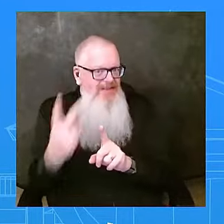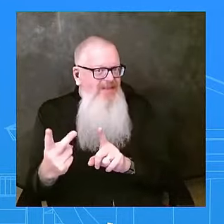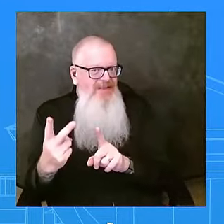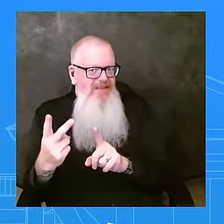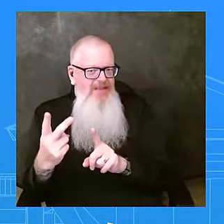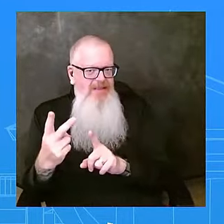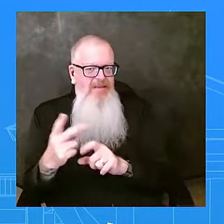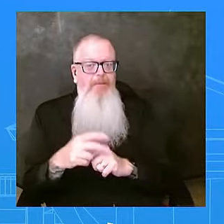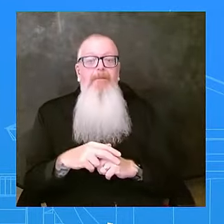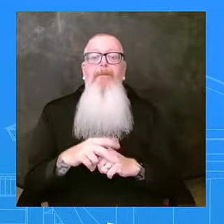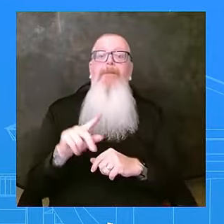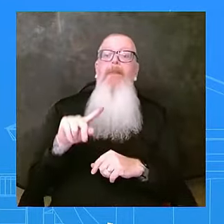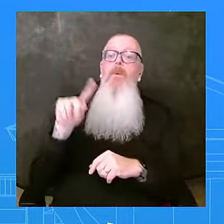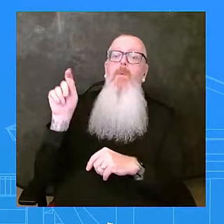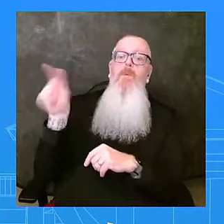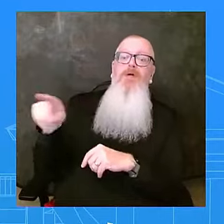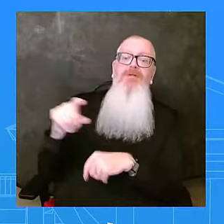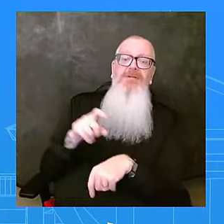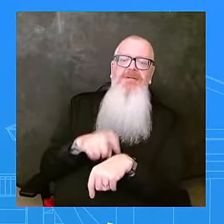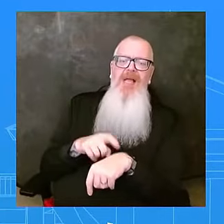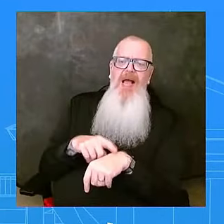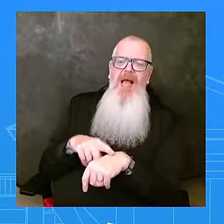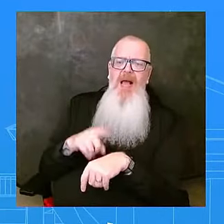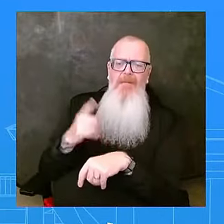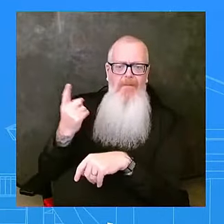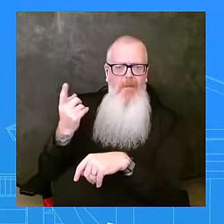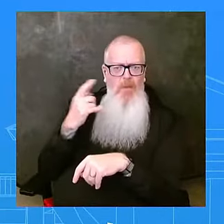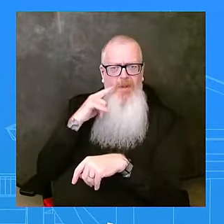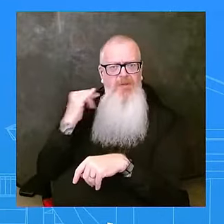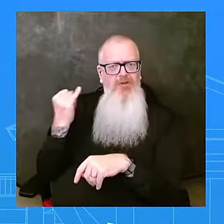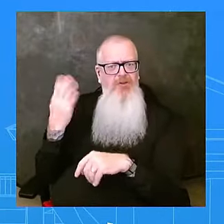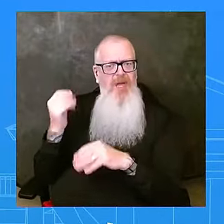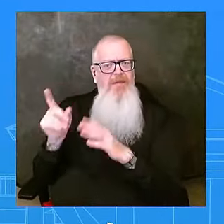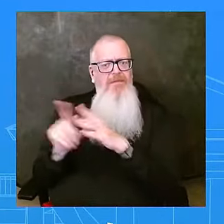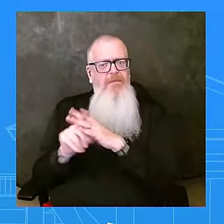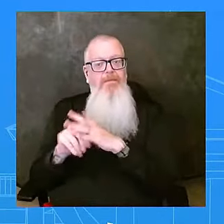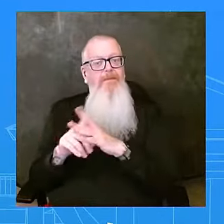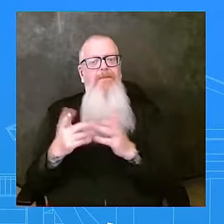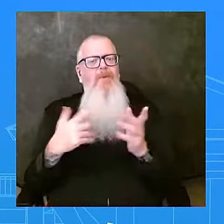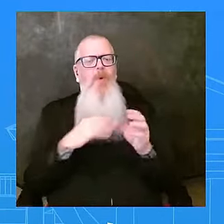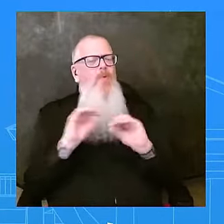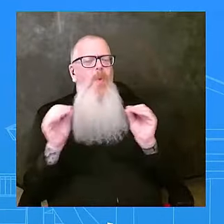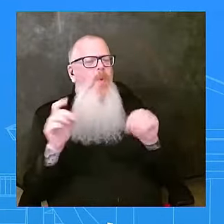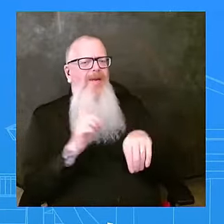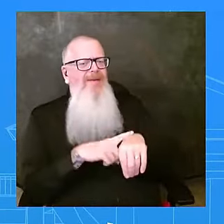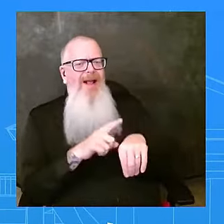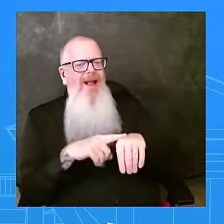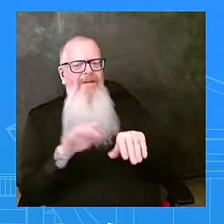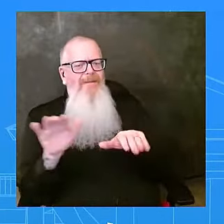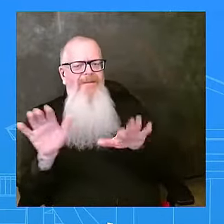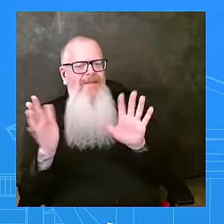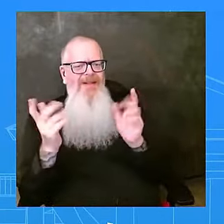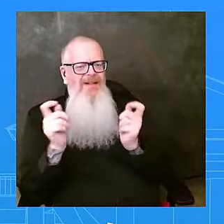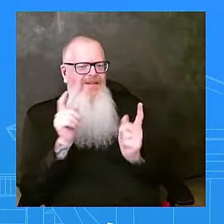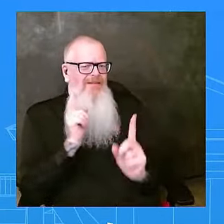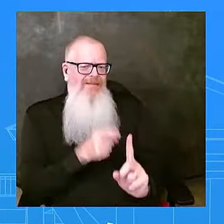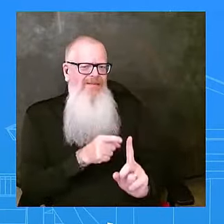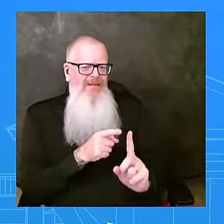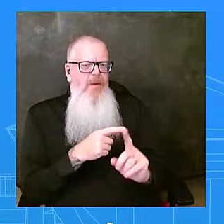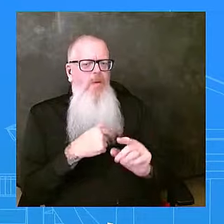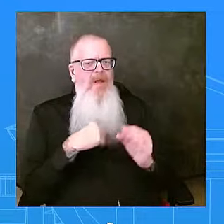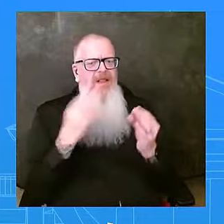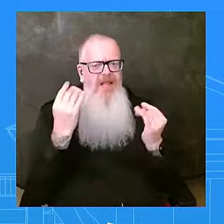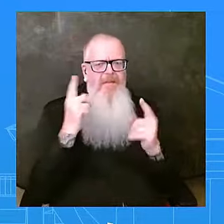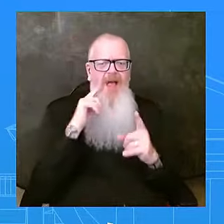will materialize? I don't have a time frame for you. But what I can say is we got to take them all into context, right? We do. Like, data is important. We pay attention to